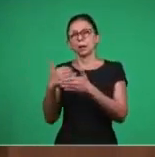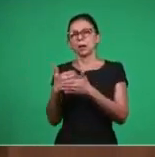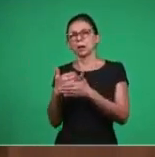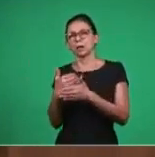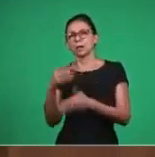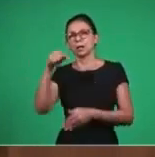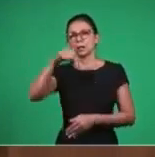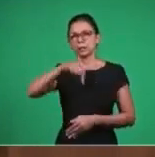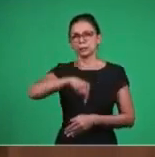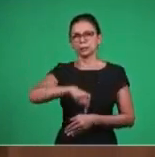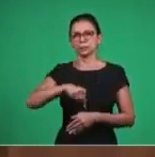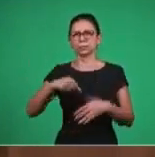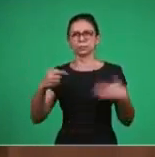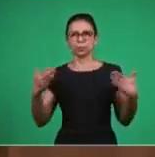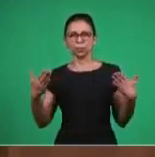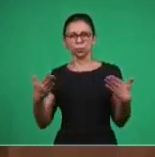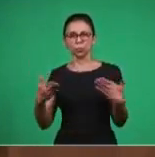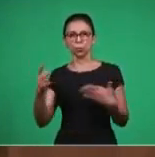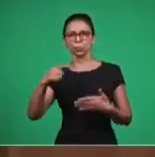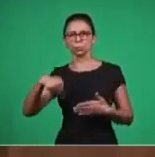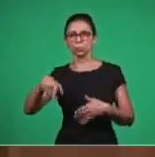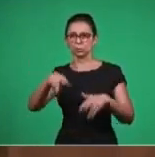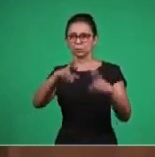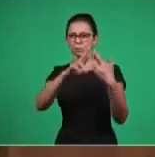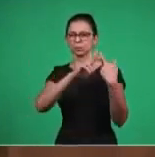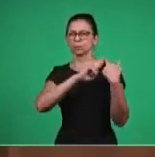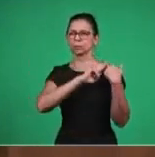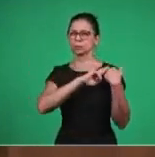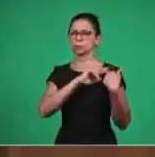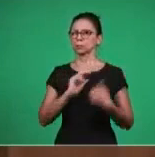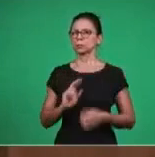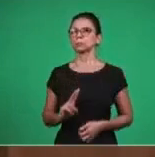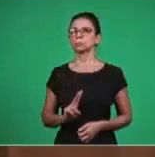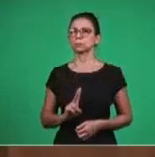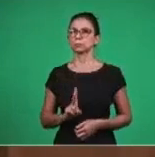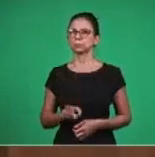had an important and very well directed, but now our